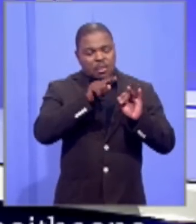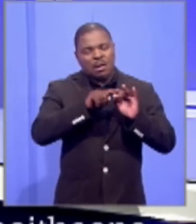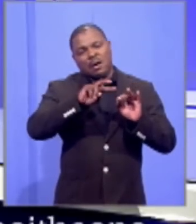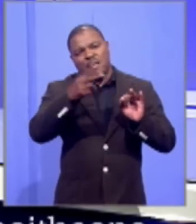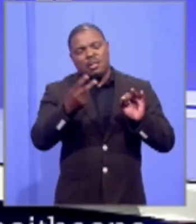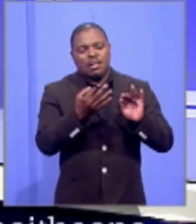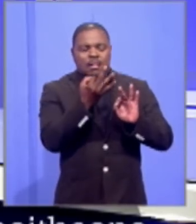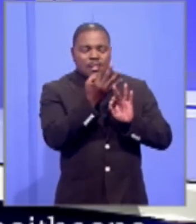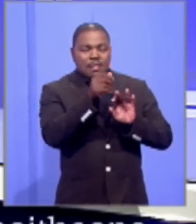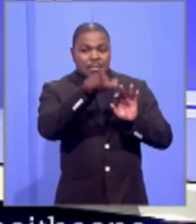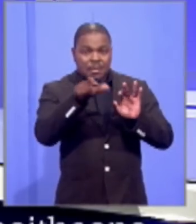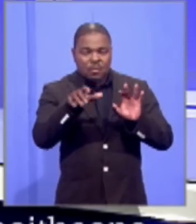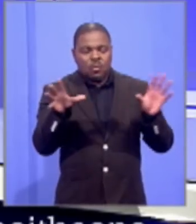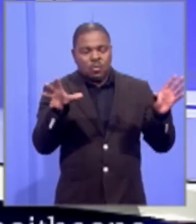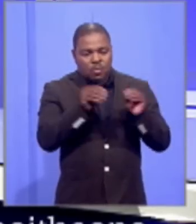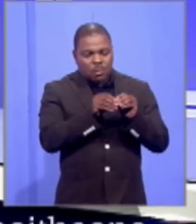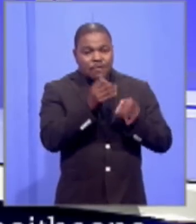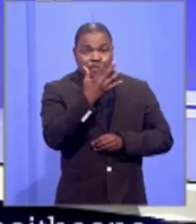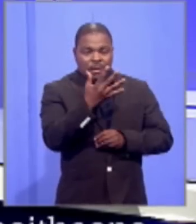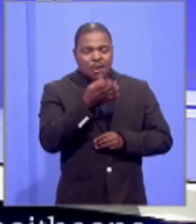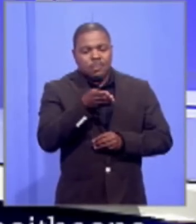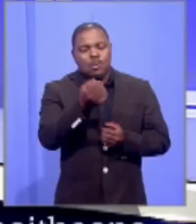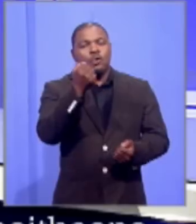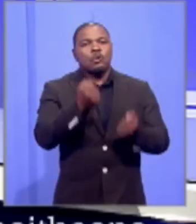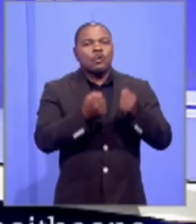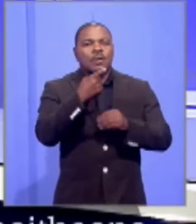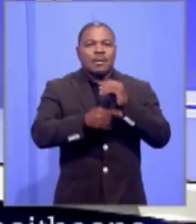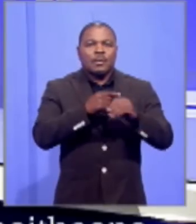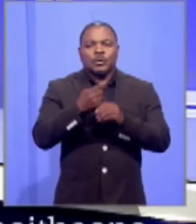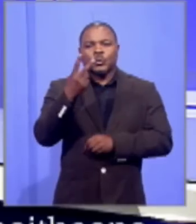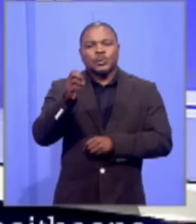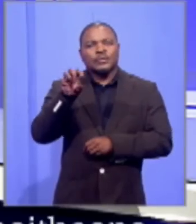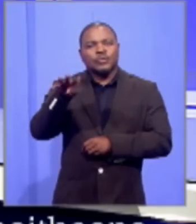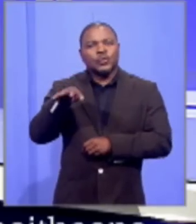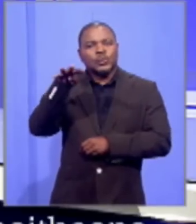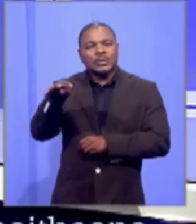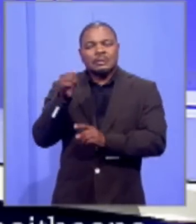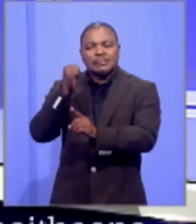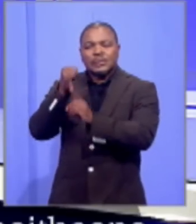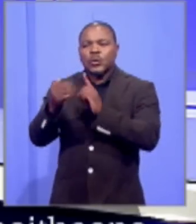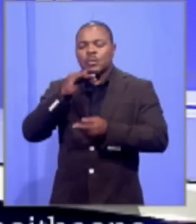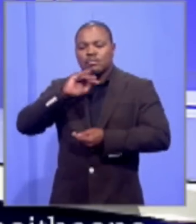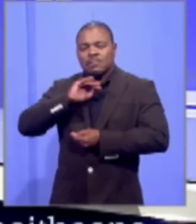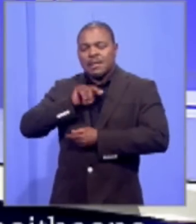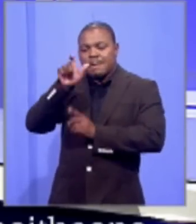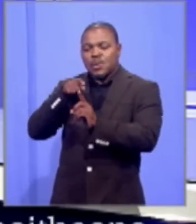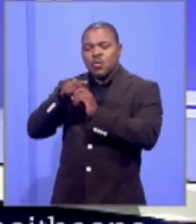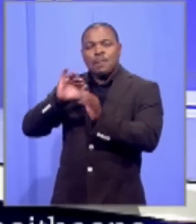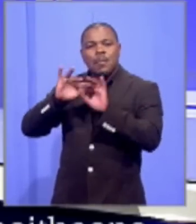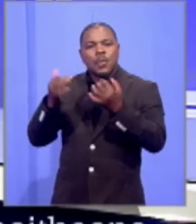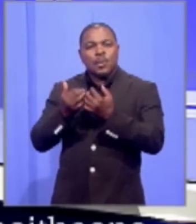bangwe ba bararo ba sekišwa ka polao ya 2014 ya naletšana ya kgwele ya maoto.